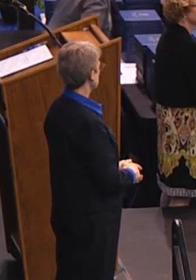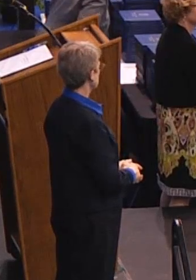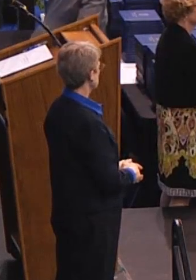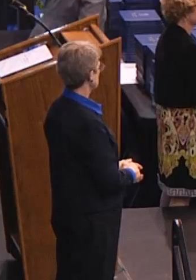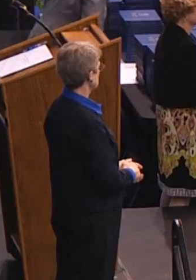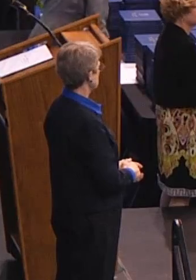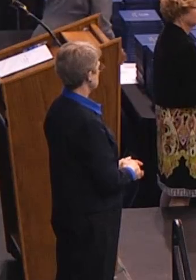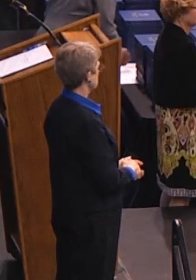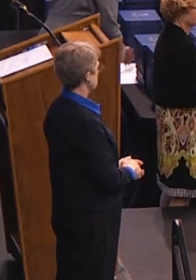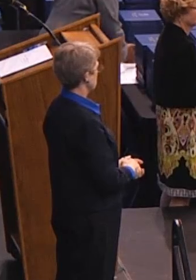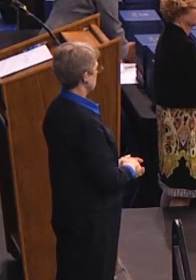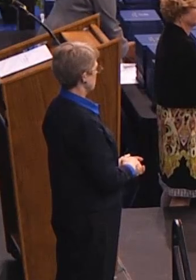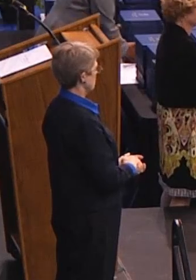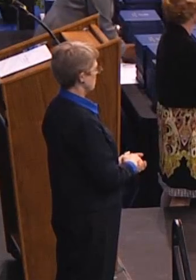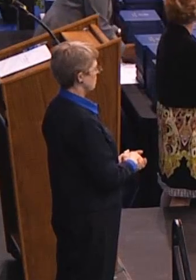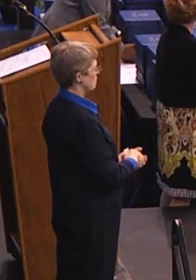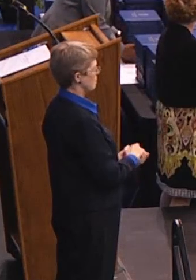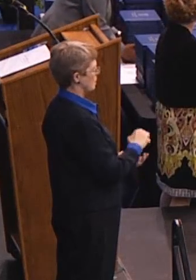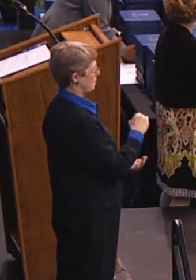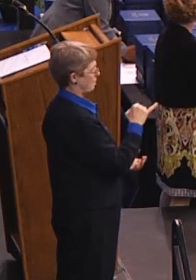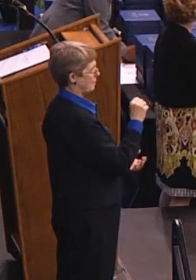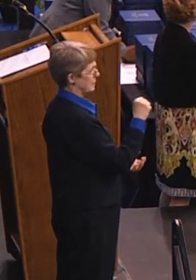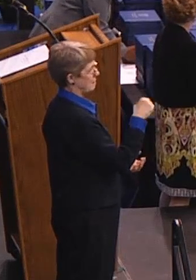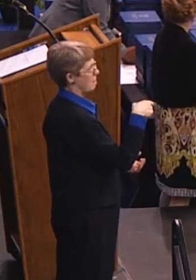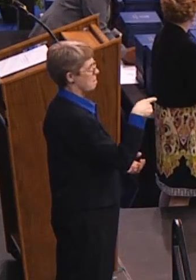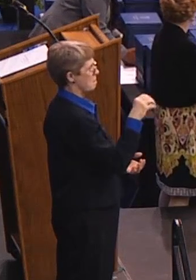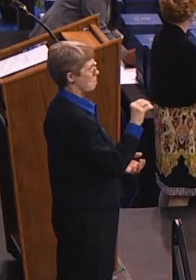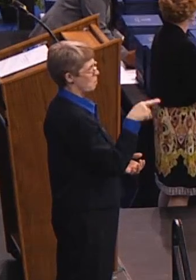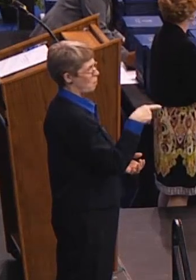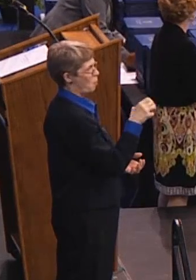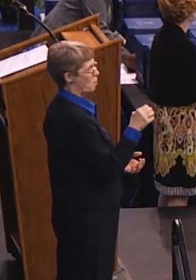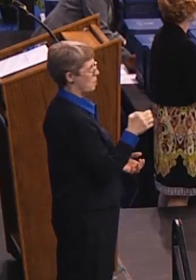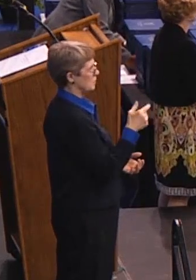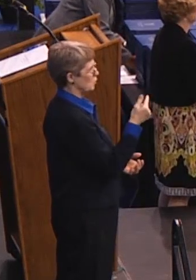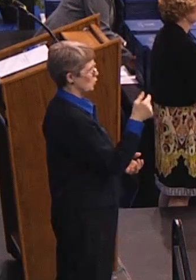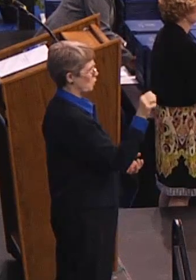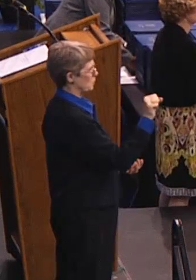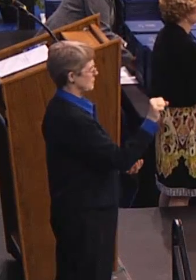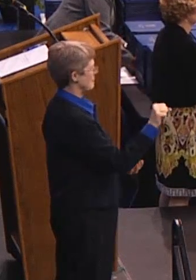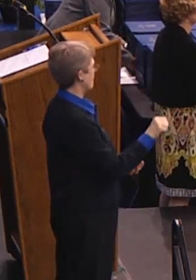Carmashe Leilani Pope, General Studies.